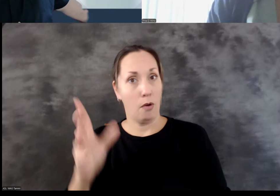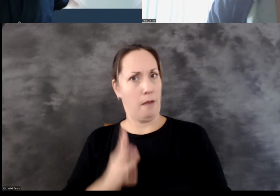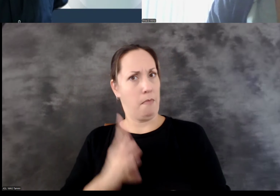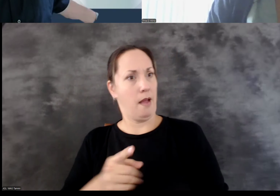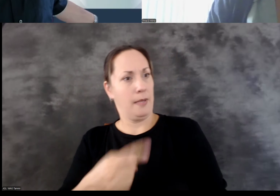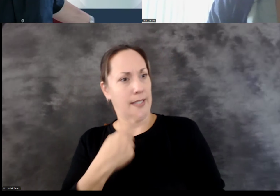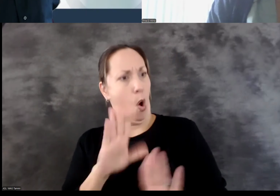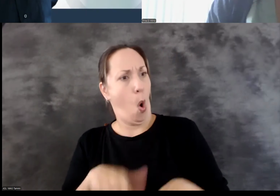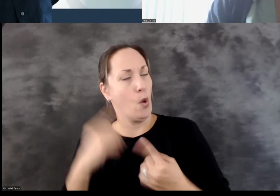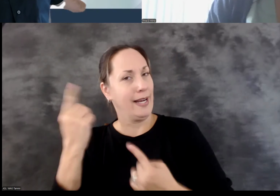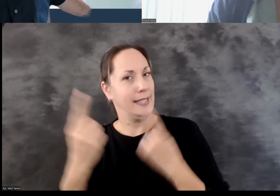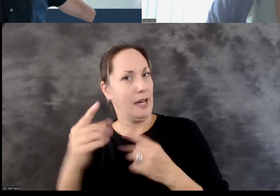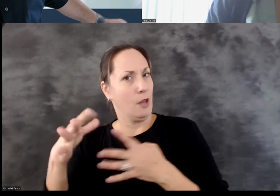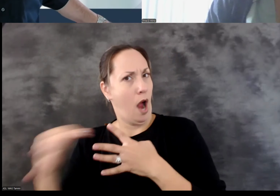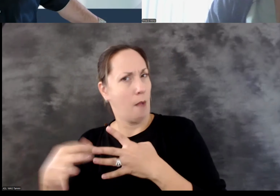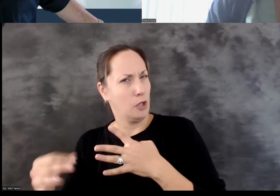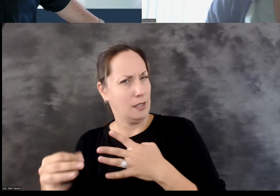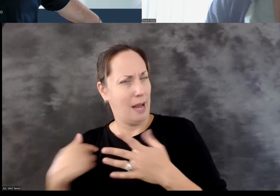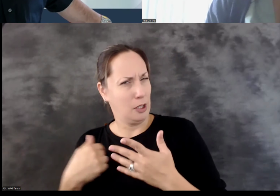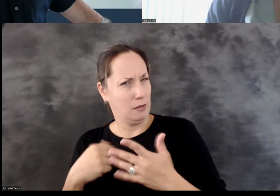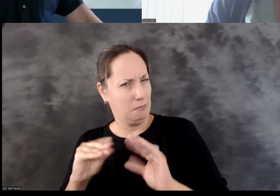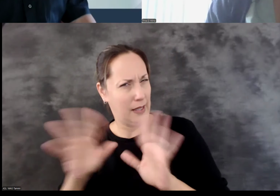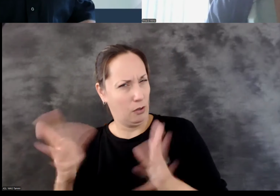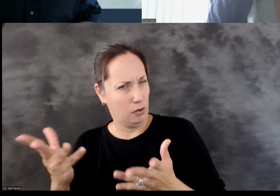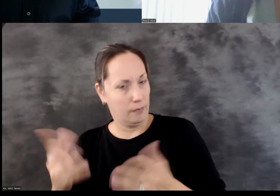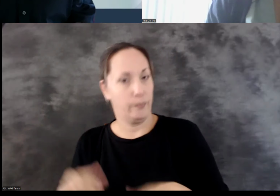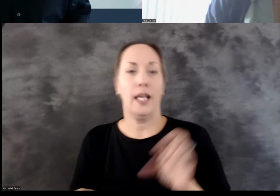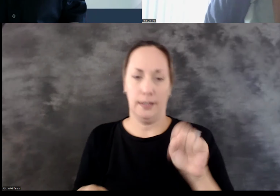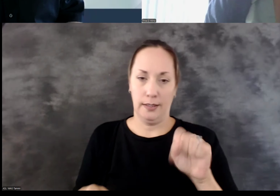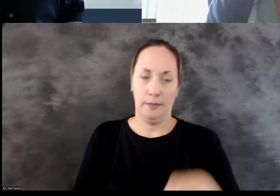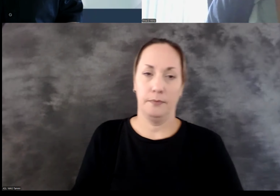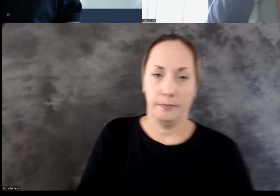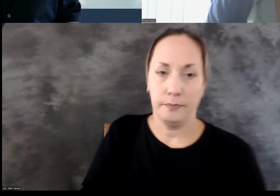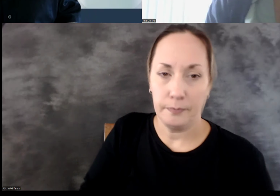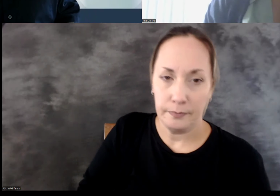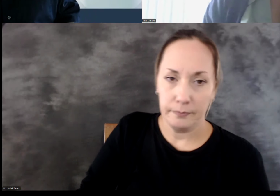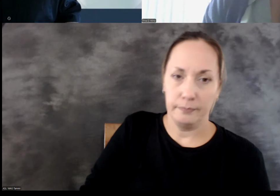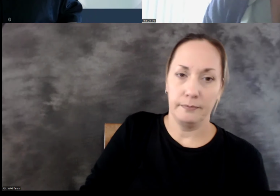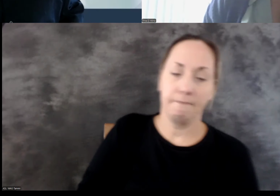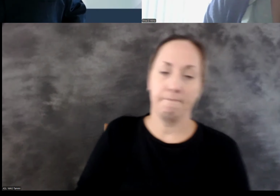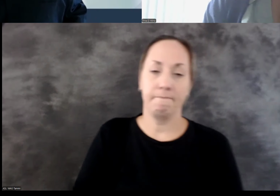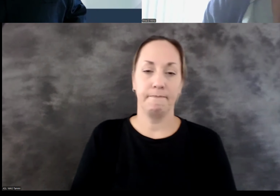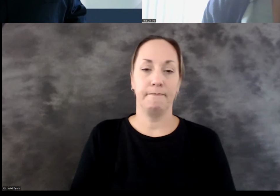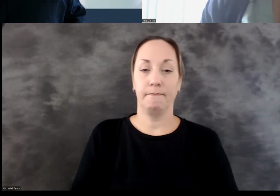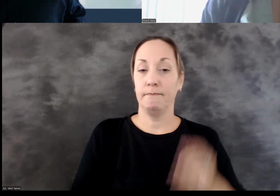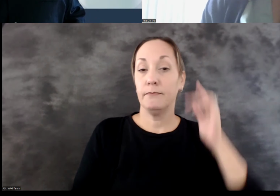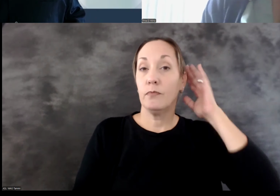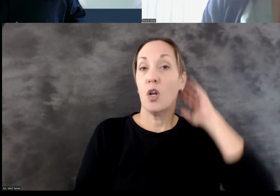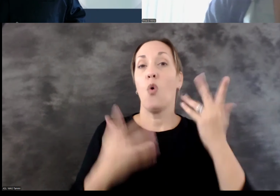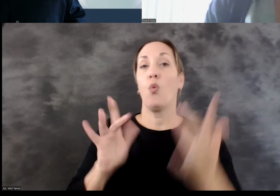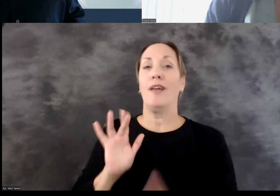that they're considering their options? I'm just making sure I get that correctly. Yes, yes, that's correct. We've reached